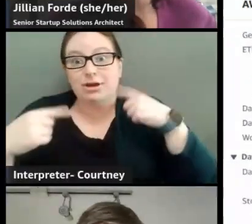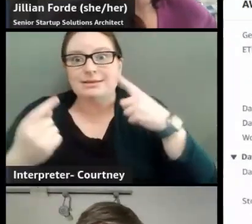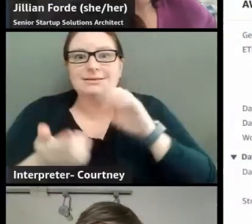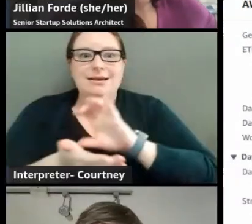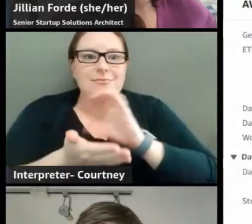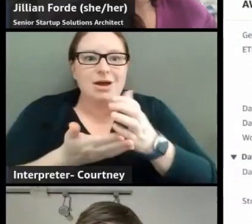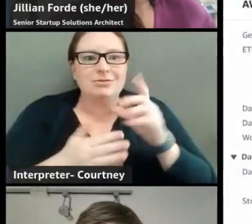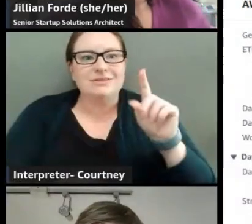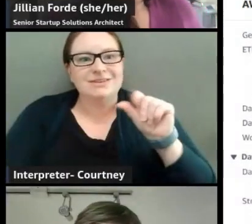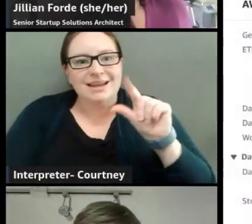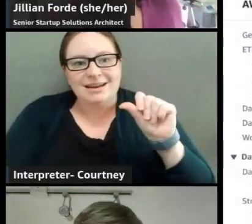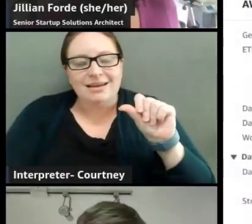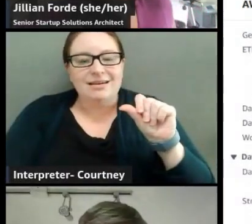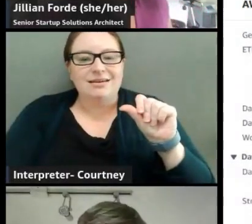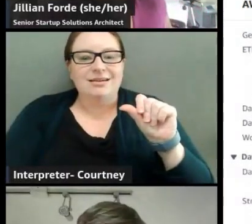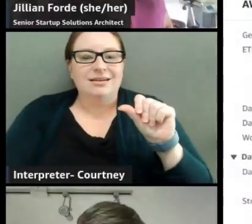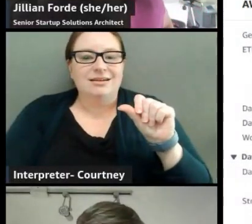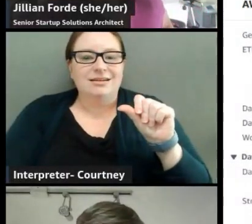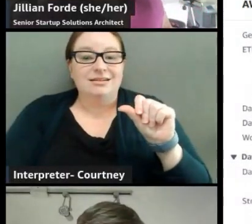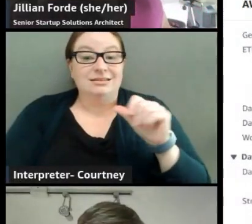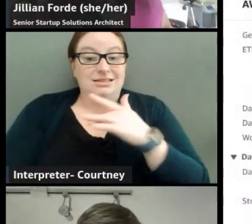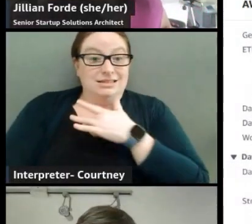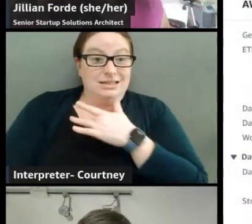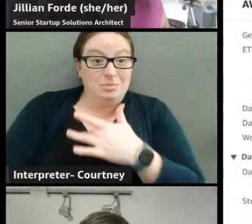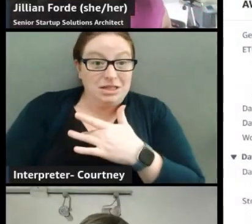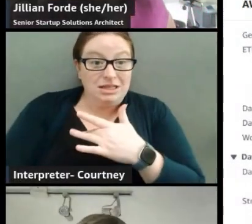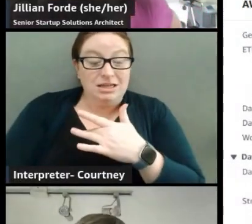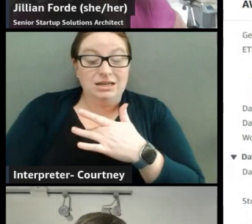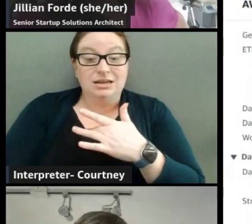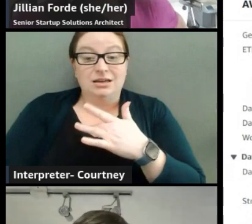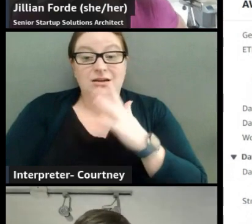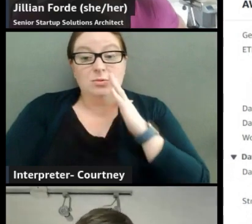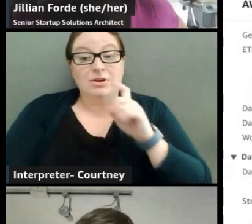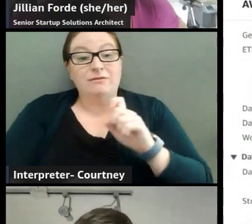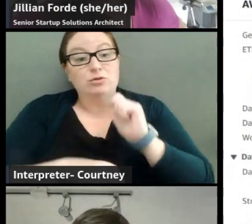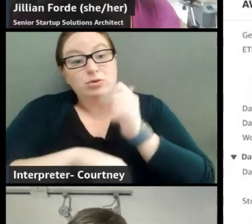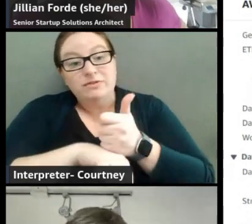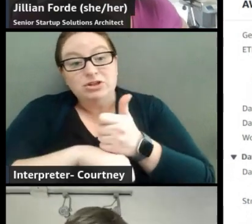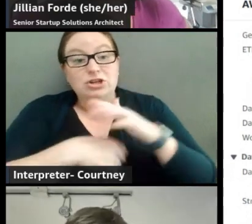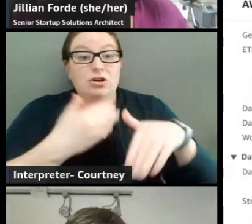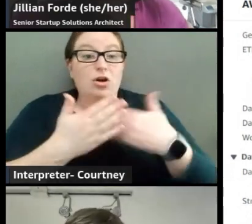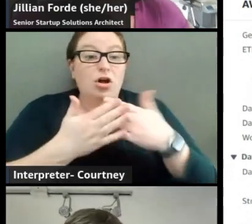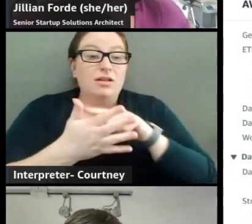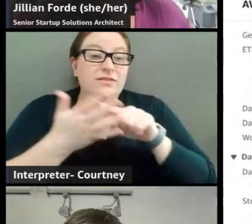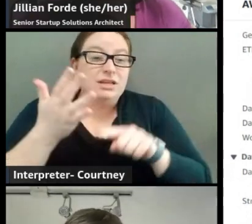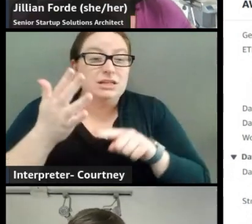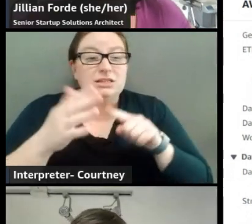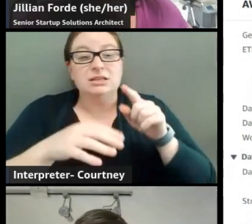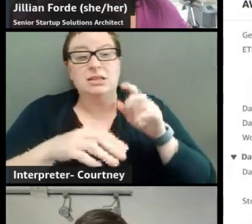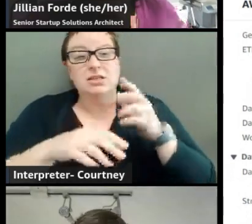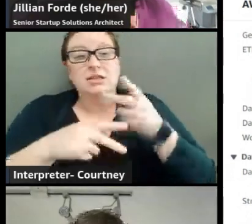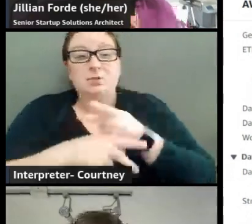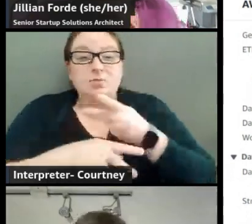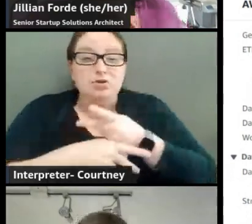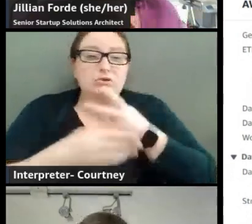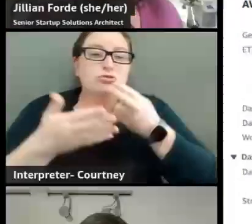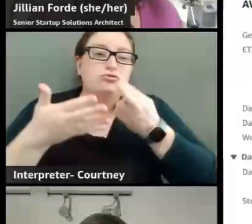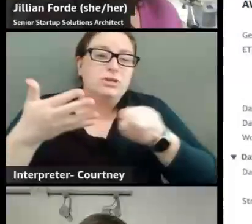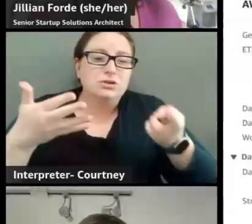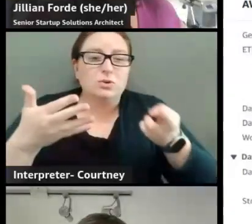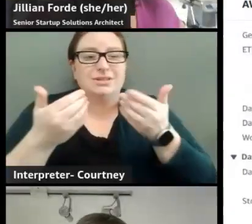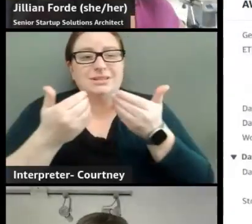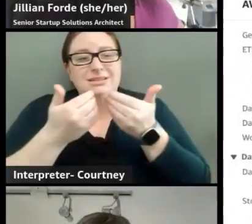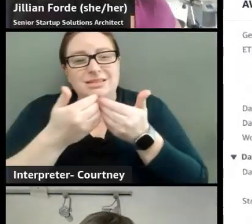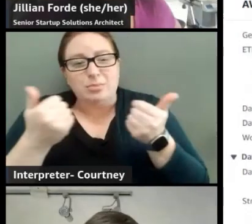data, you would typically have had to, provision all of these compute resources,